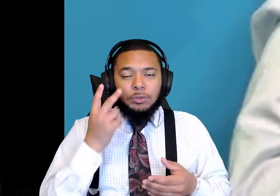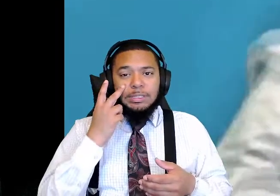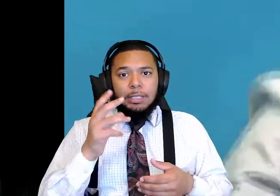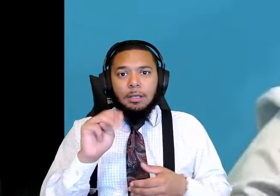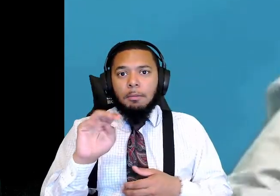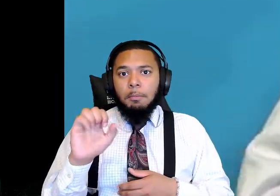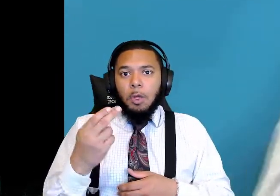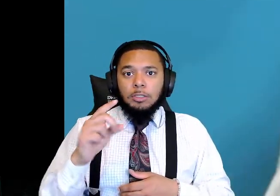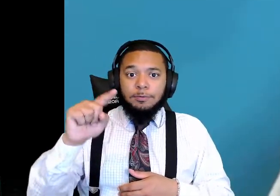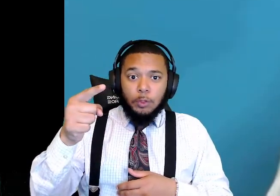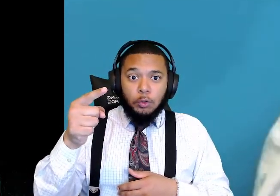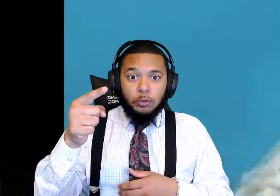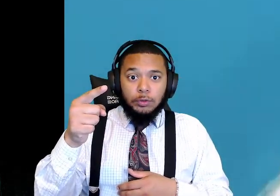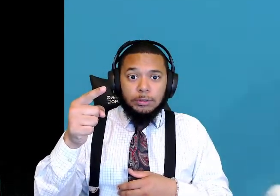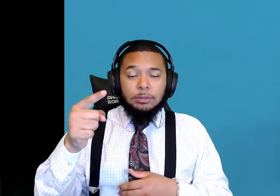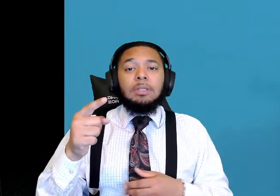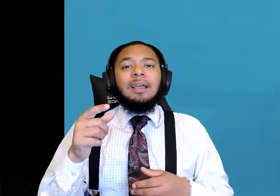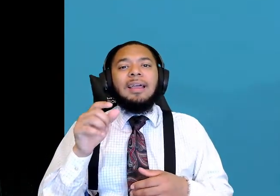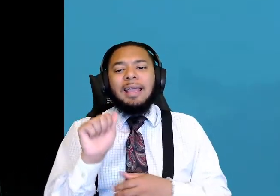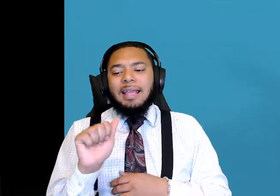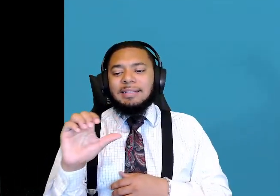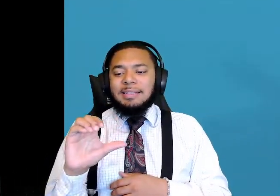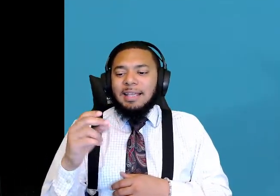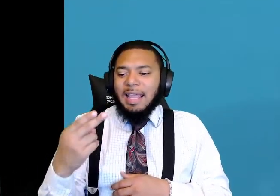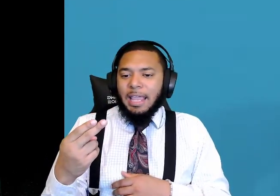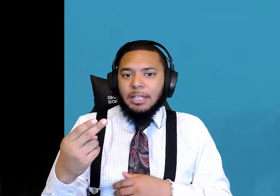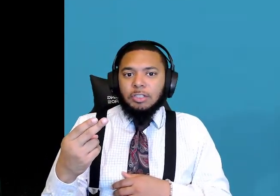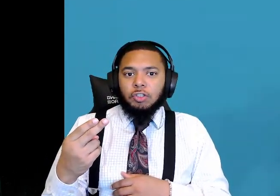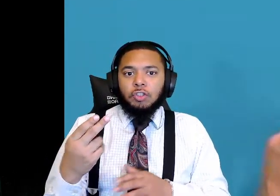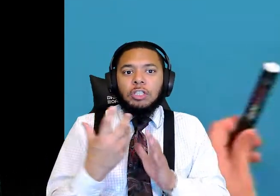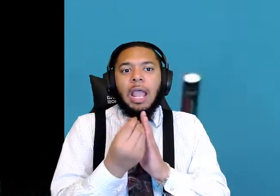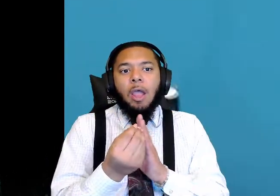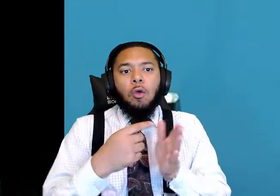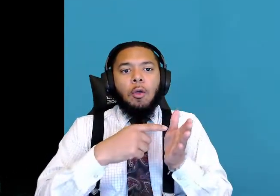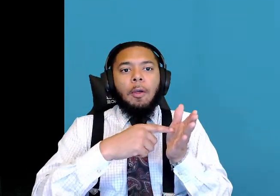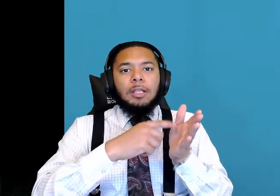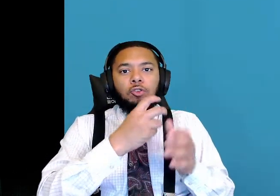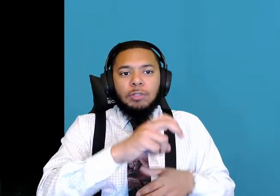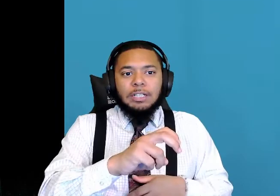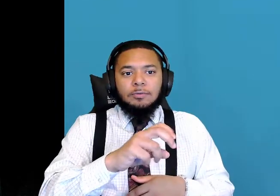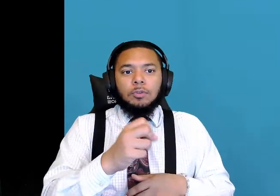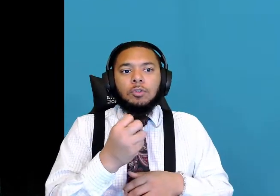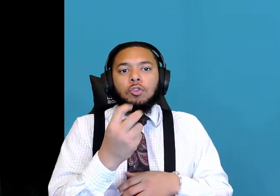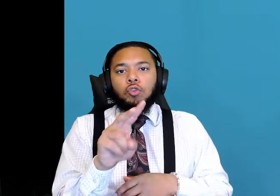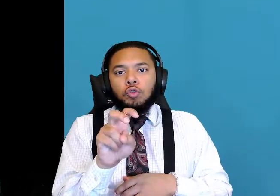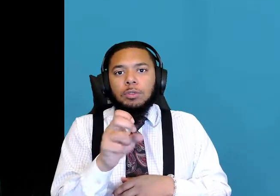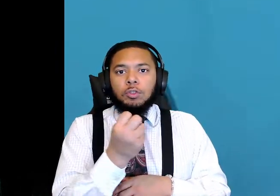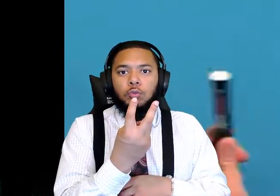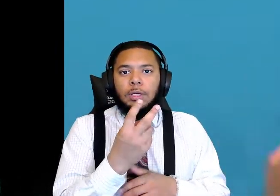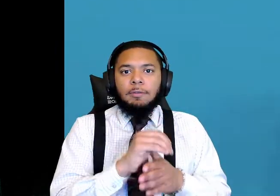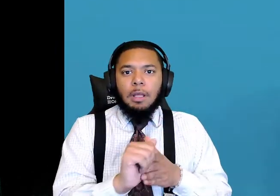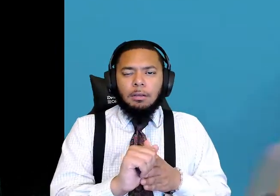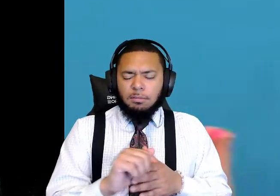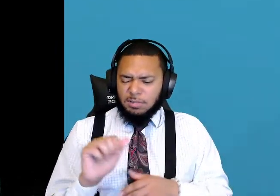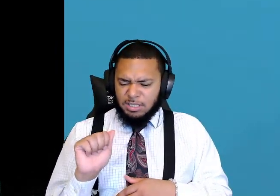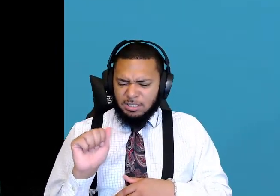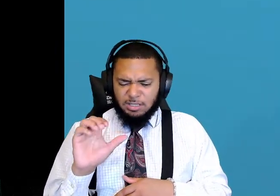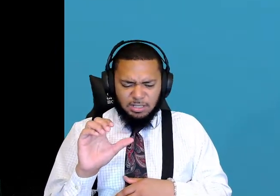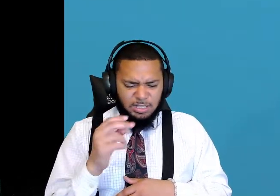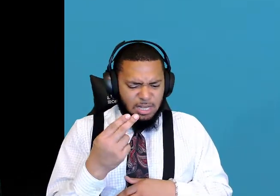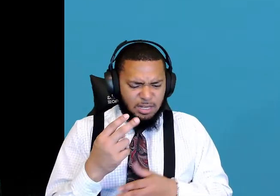of March. I have an ACH outgoing transfer of $212. So ACH, what is